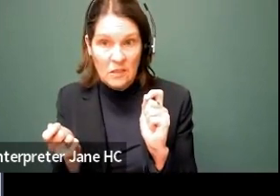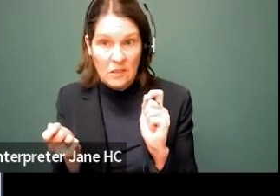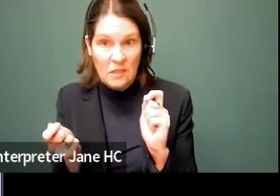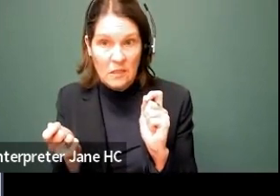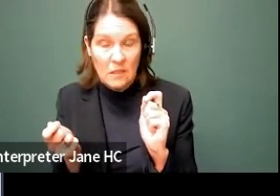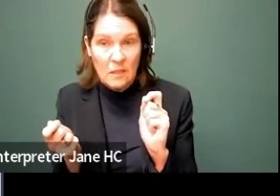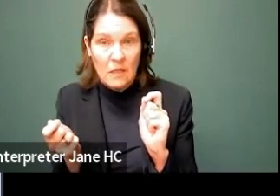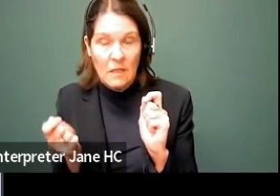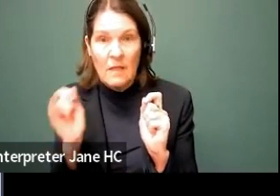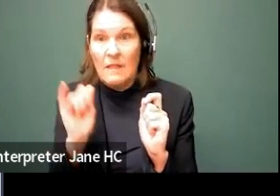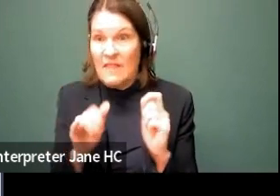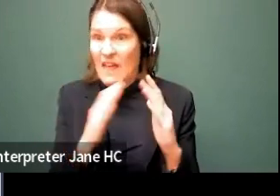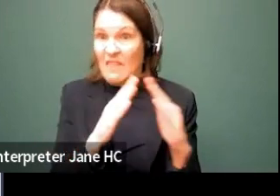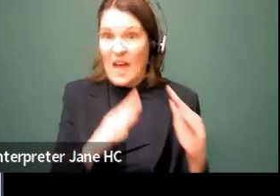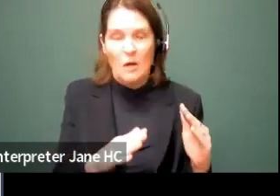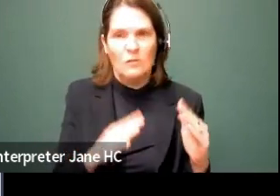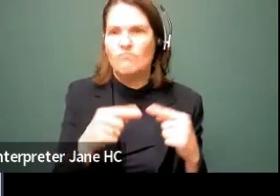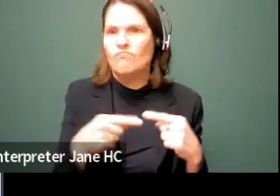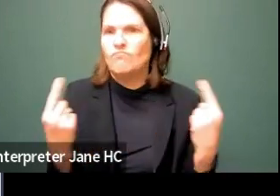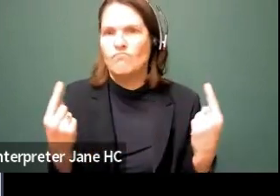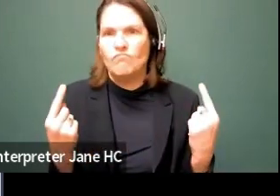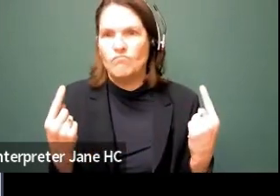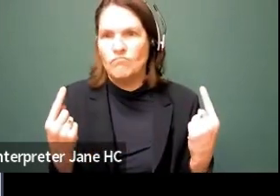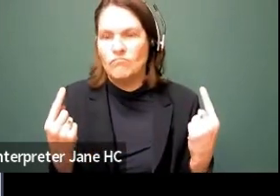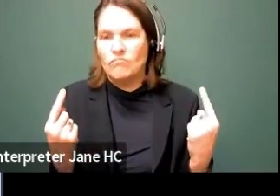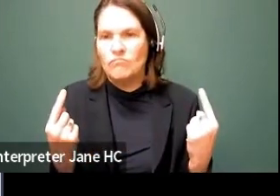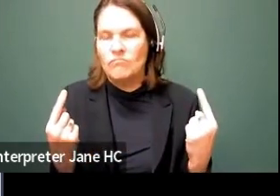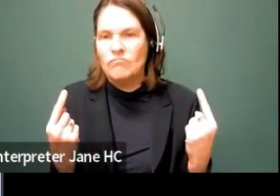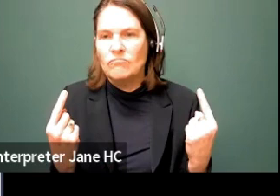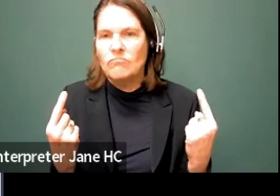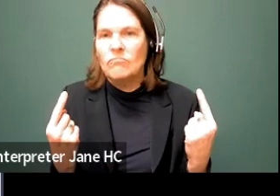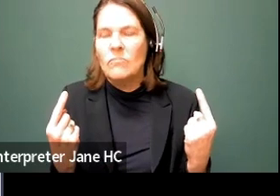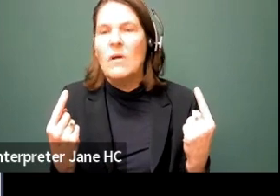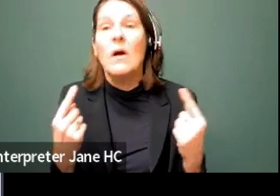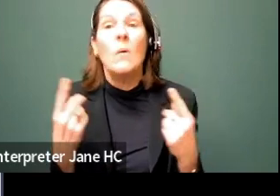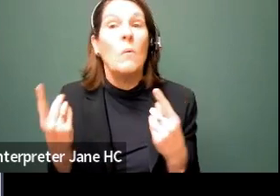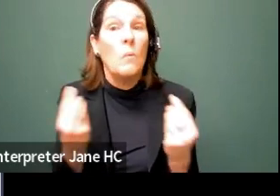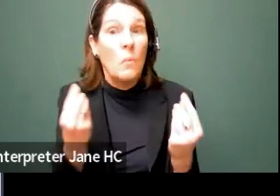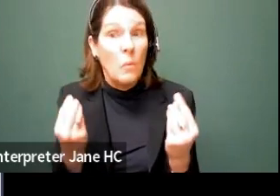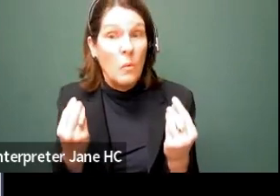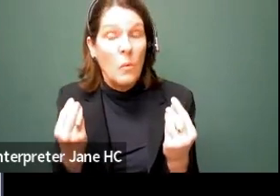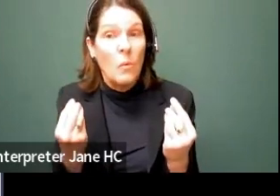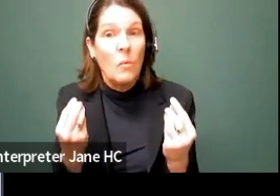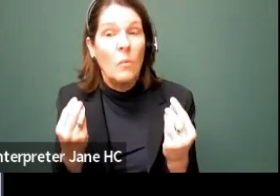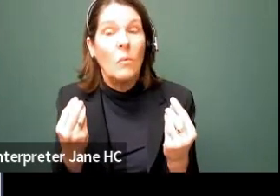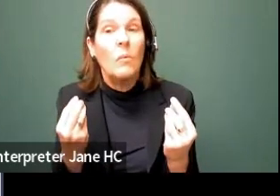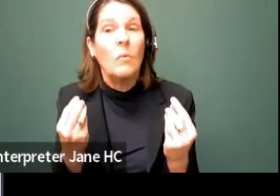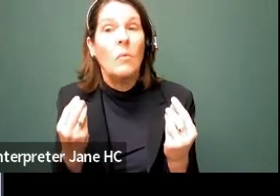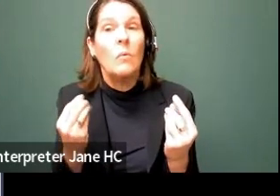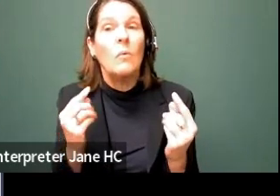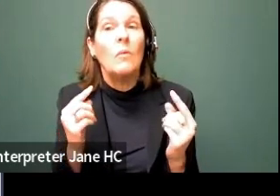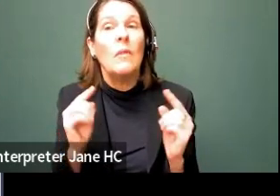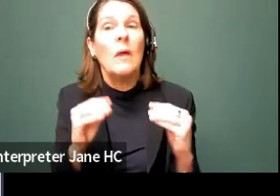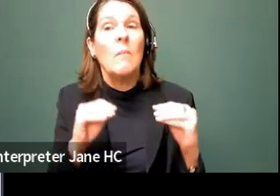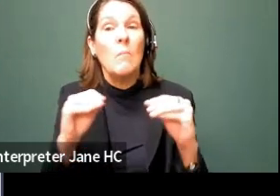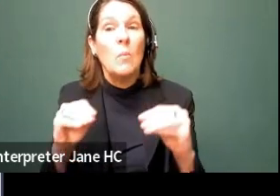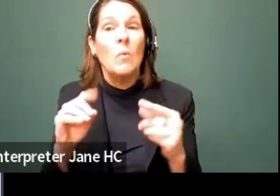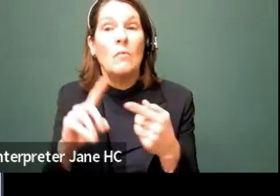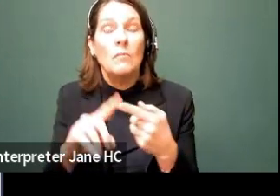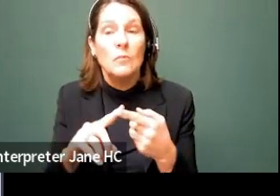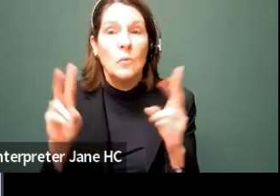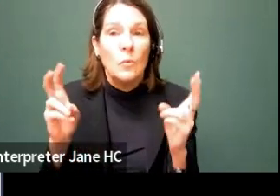that the House doesn't agree on, they will often go into what is called